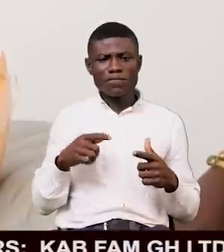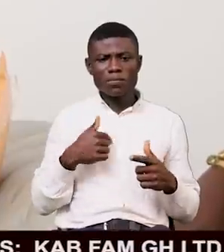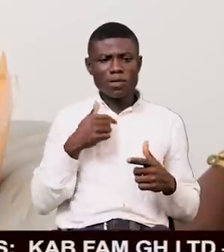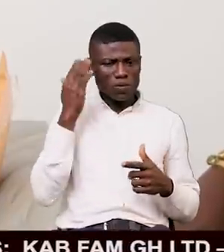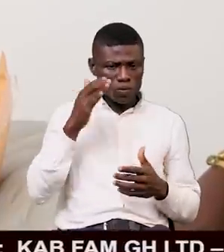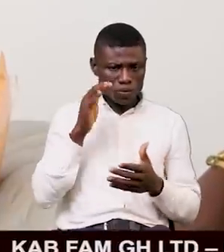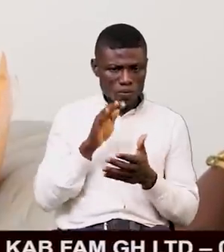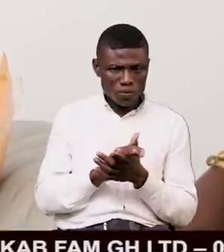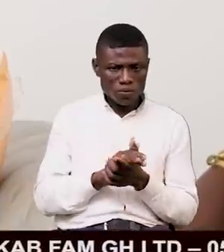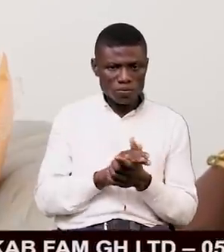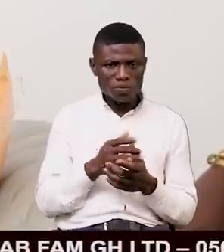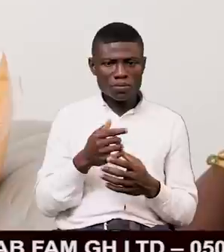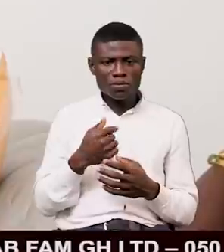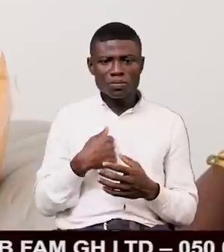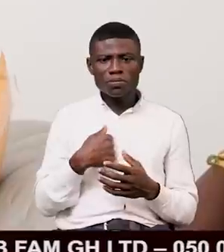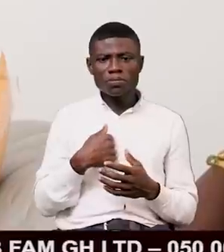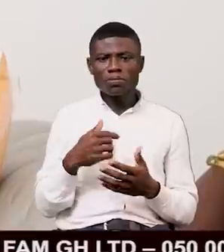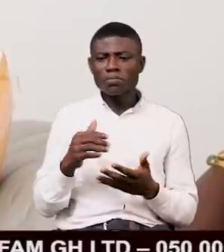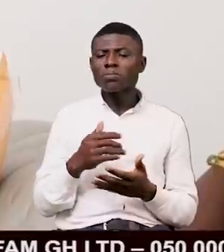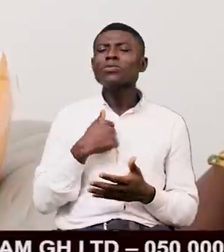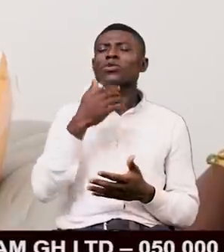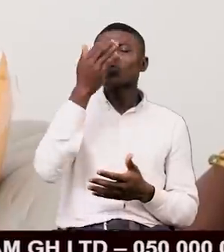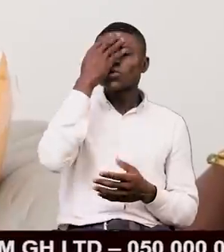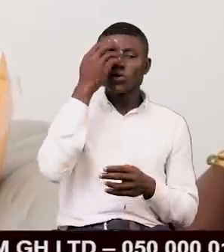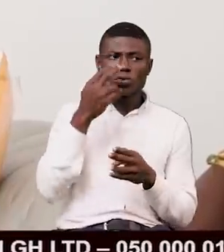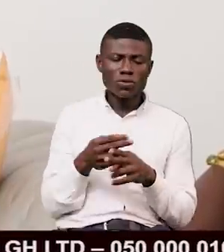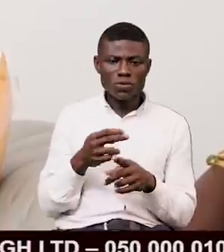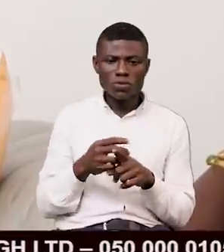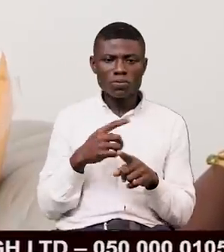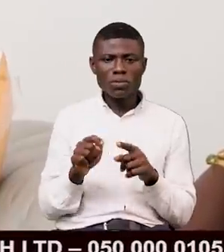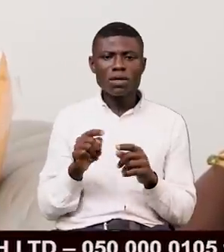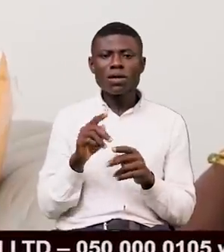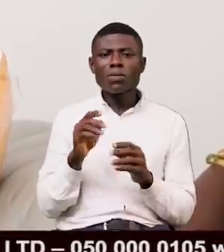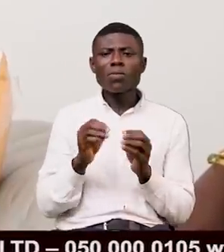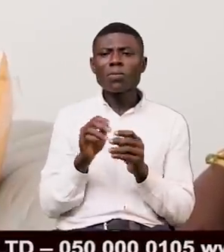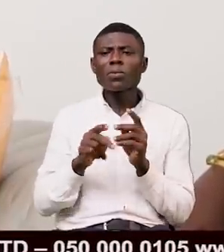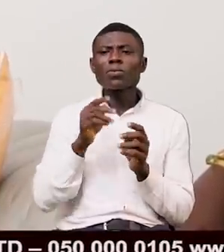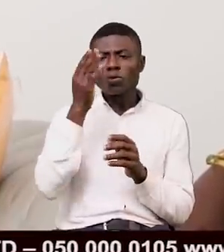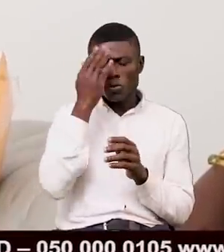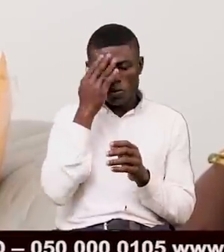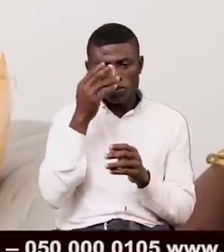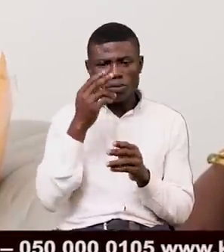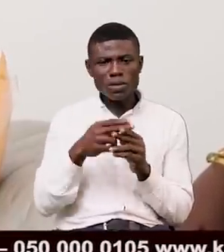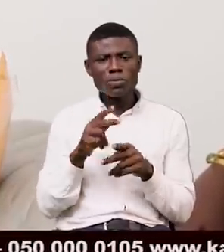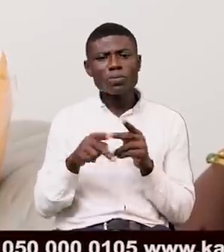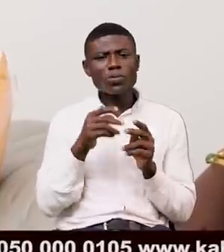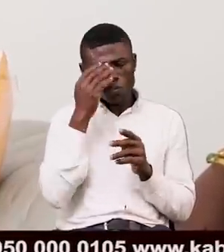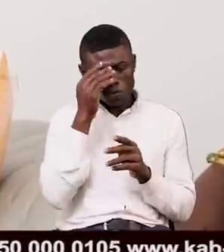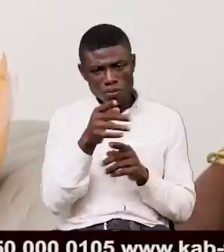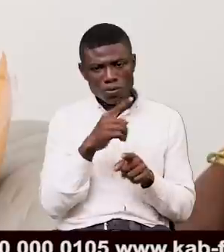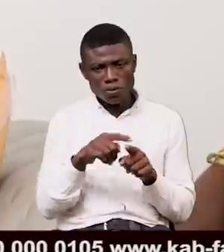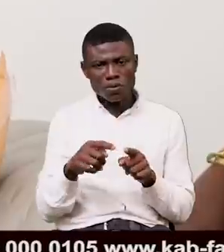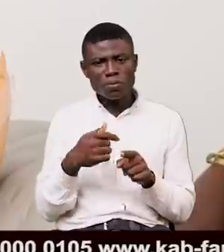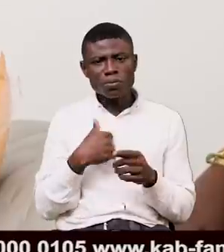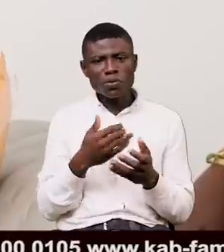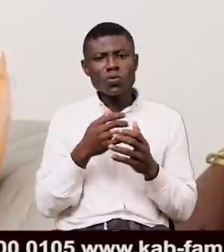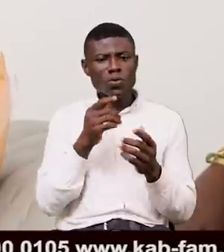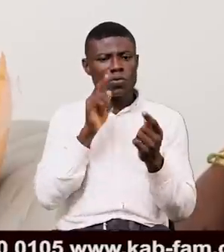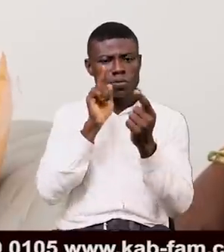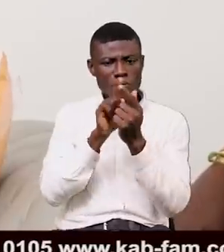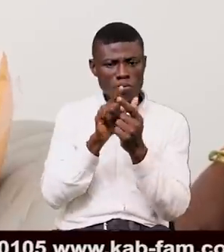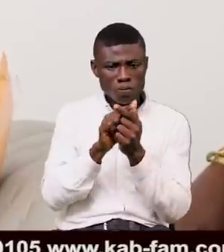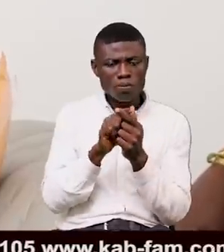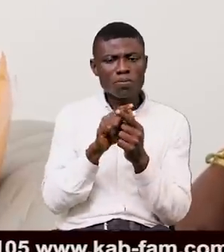ware nyuntuni because ma tin din na o ye hate no abo me ntiasie aha ba na me pese me